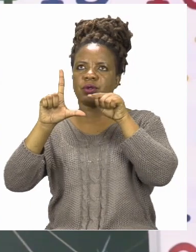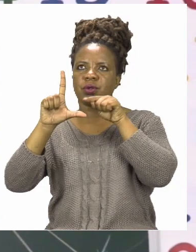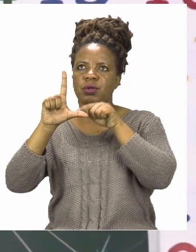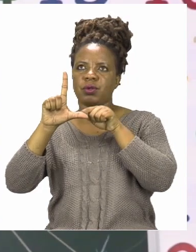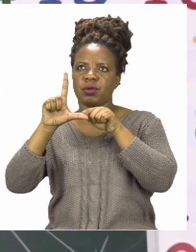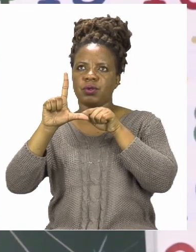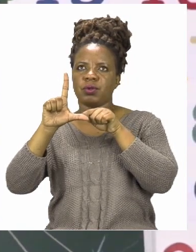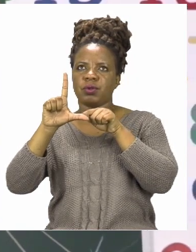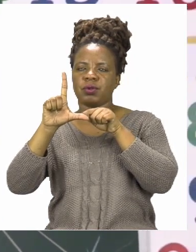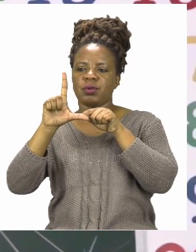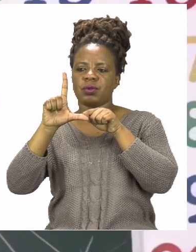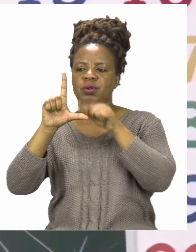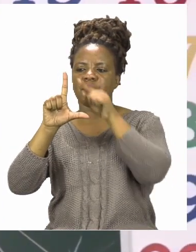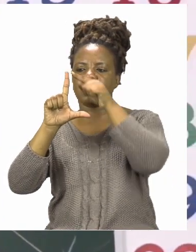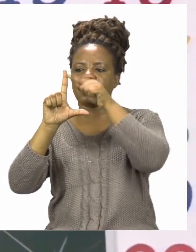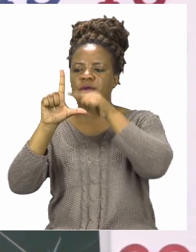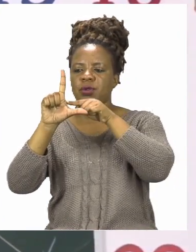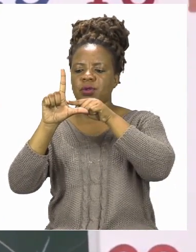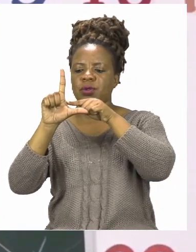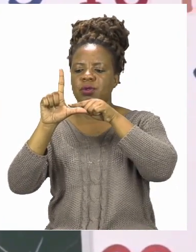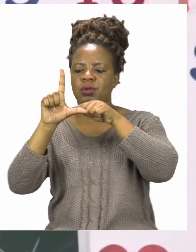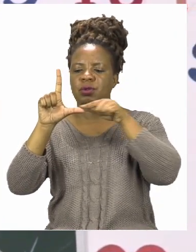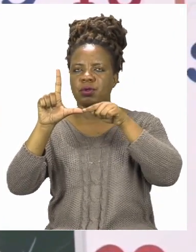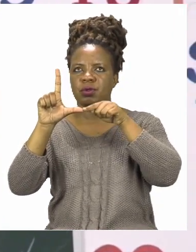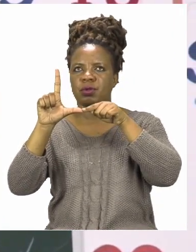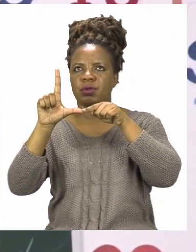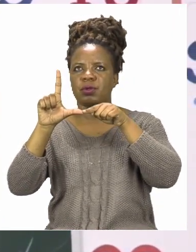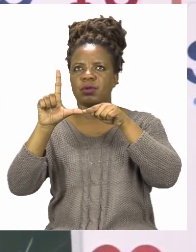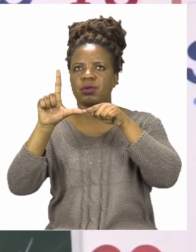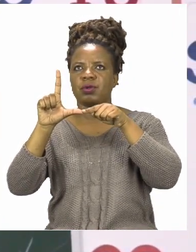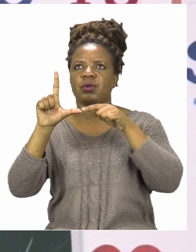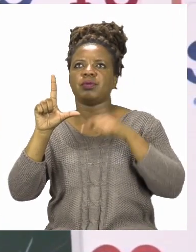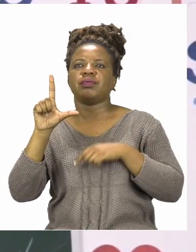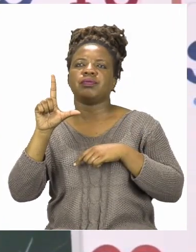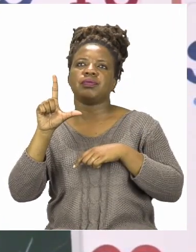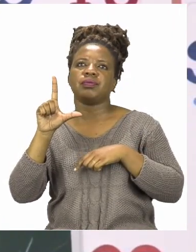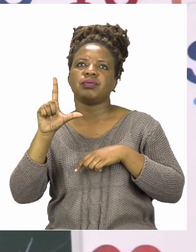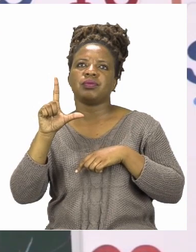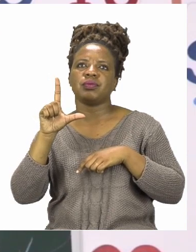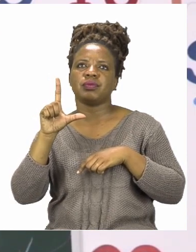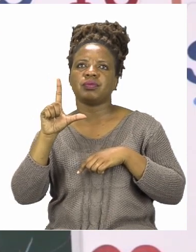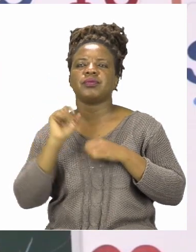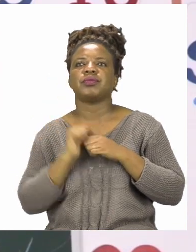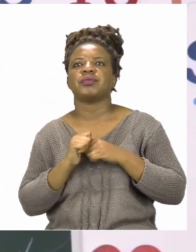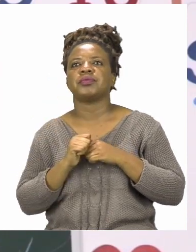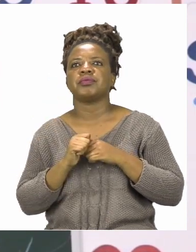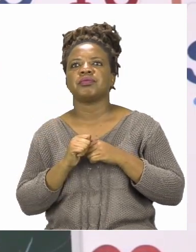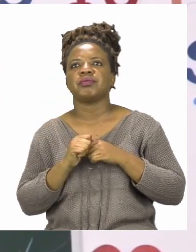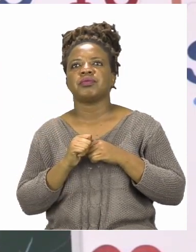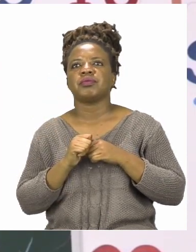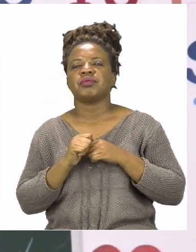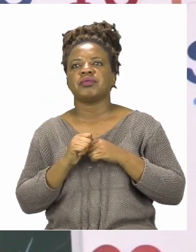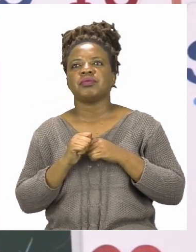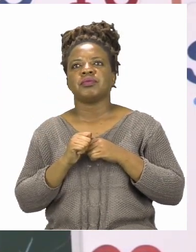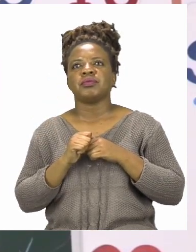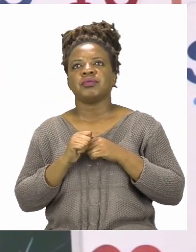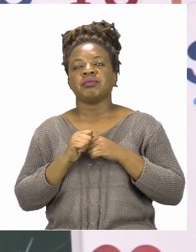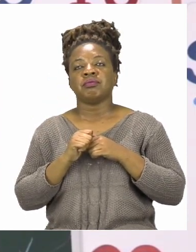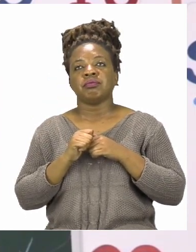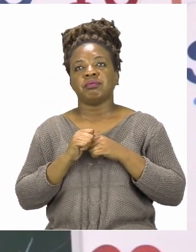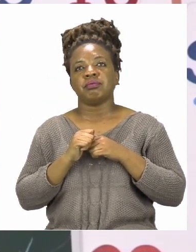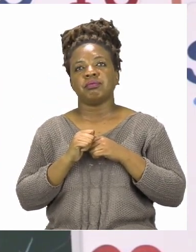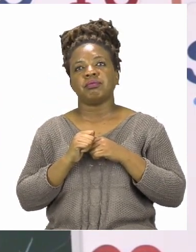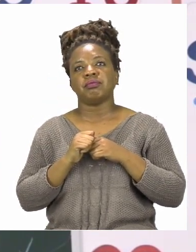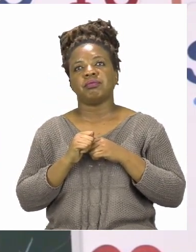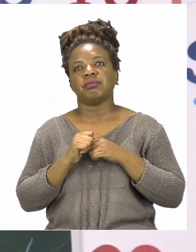that vertical line meets horizontal line and it forms an angle. But that's not the only angle